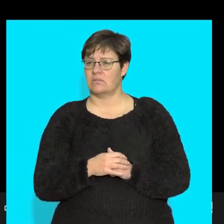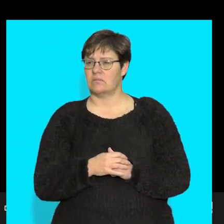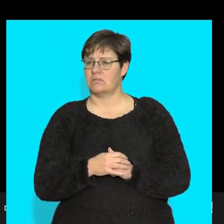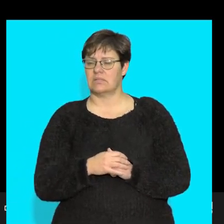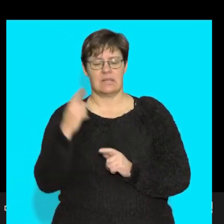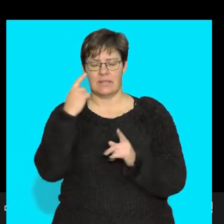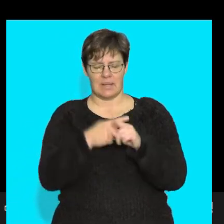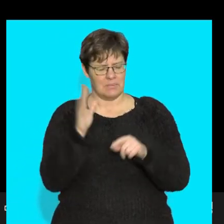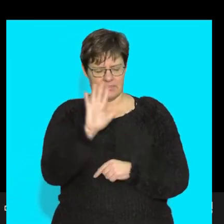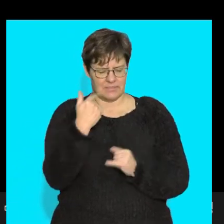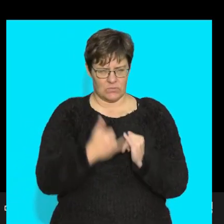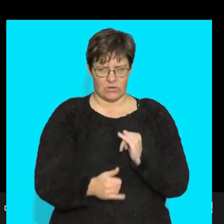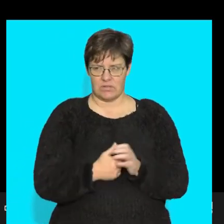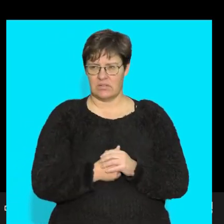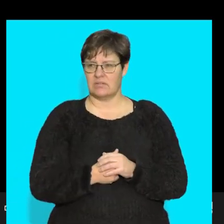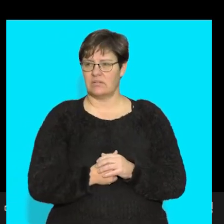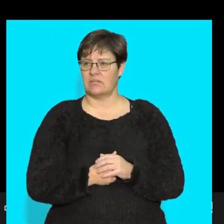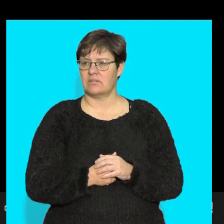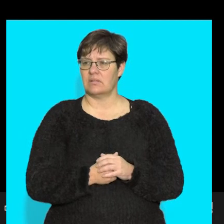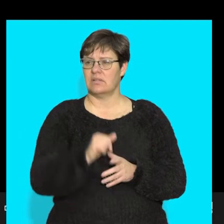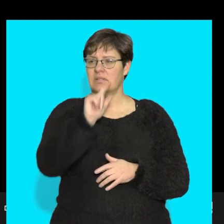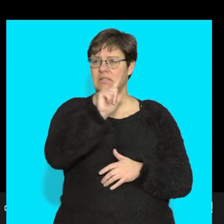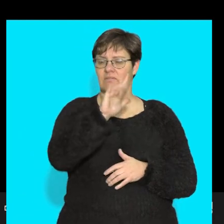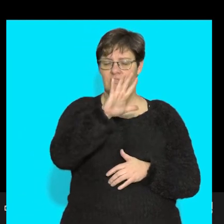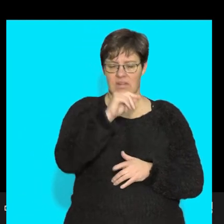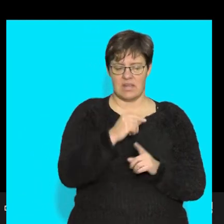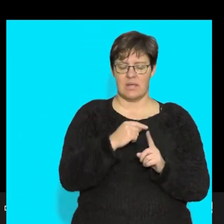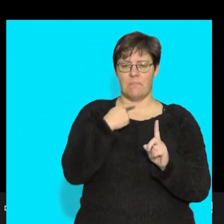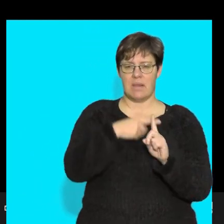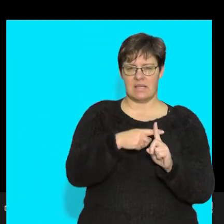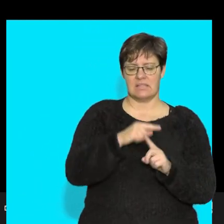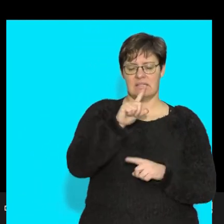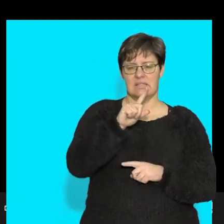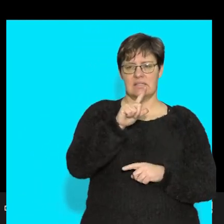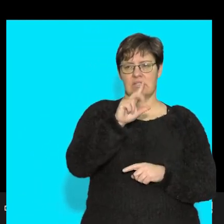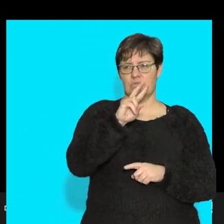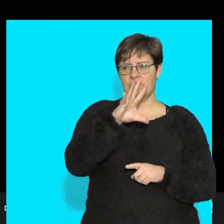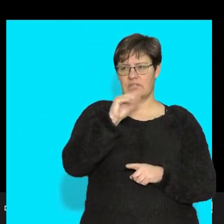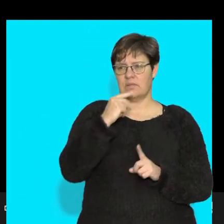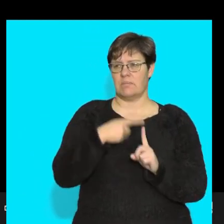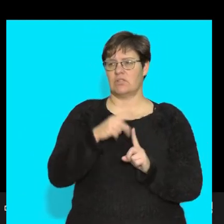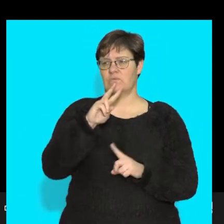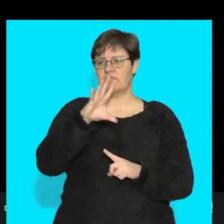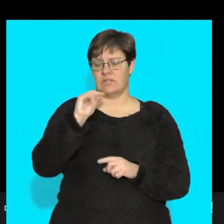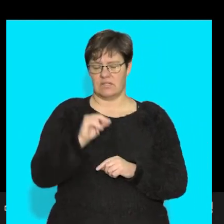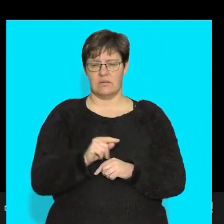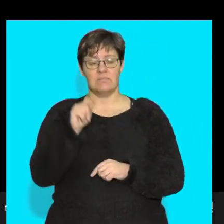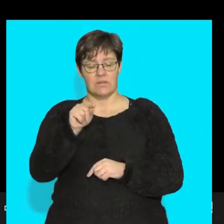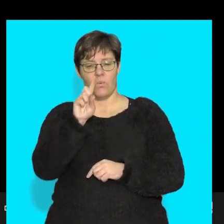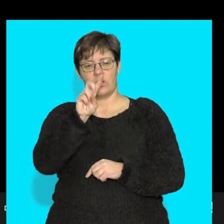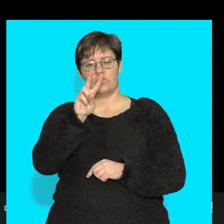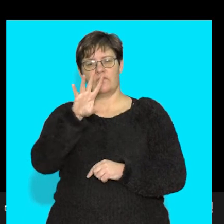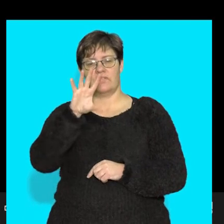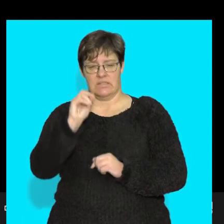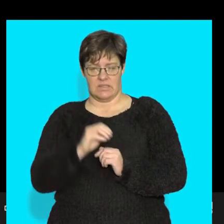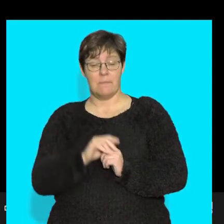add. Now the calculator is multiplying 250, right? And then from this, they must take out